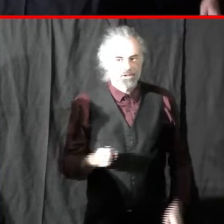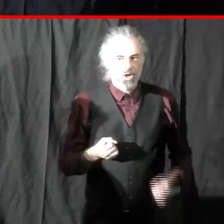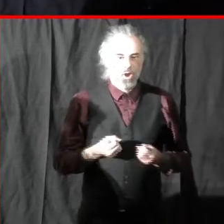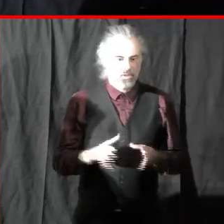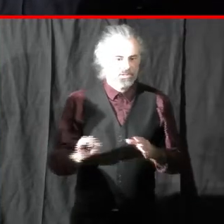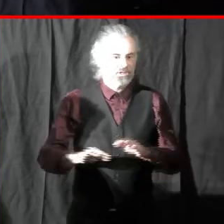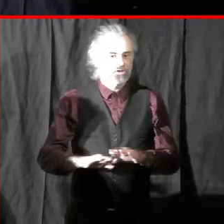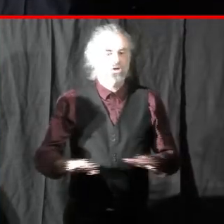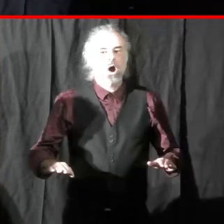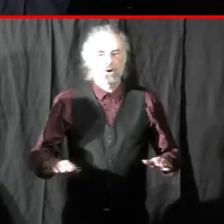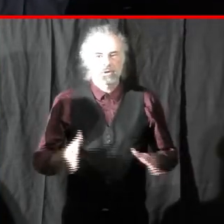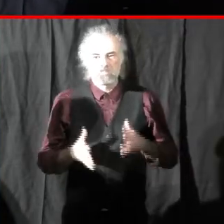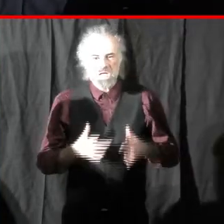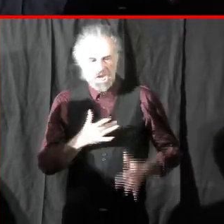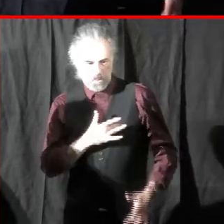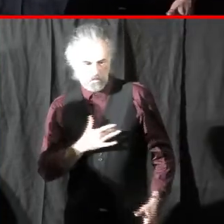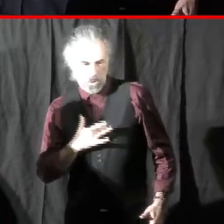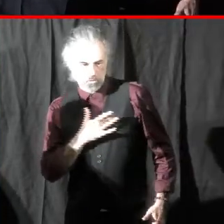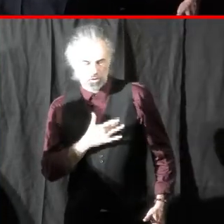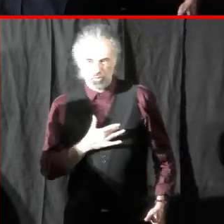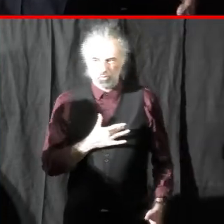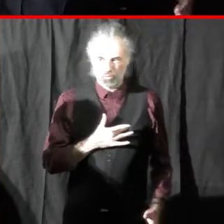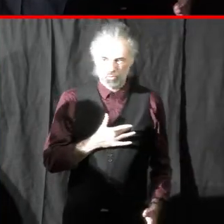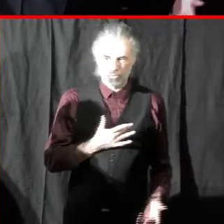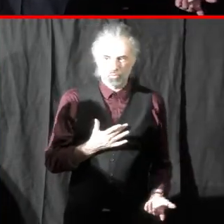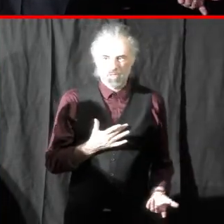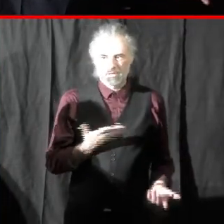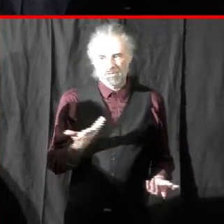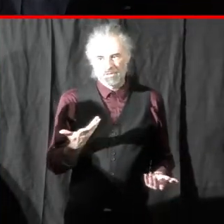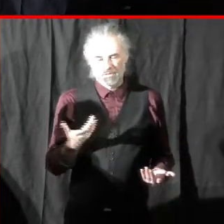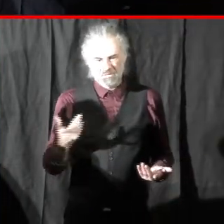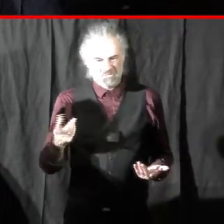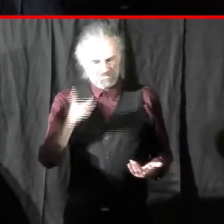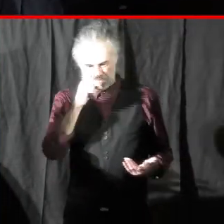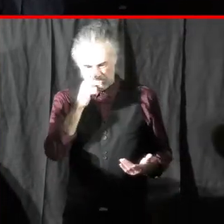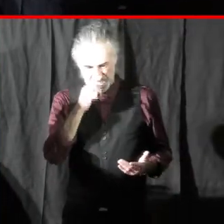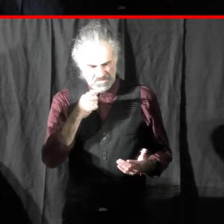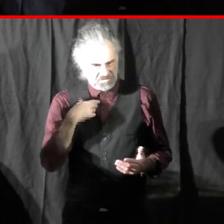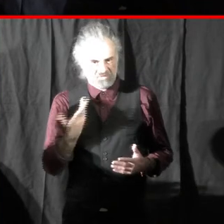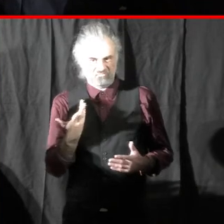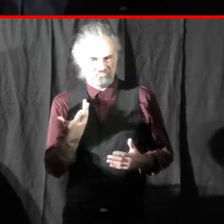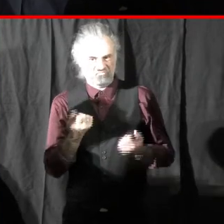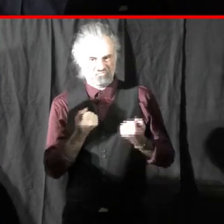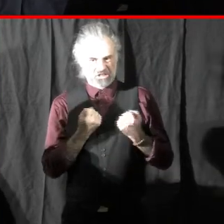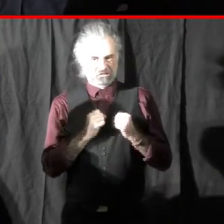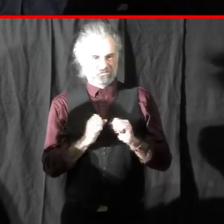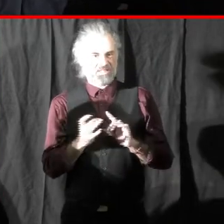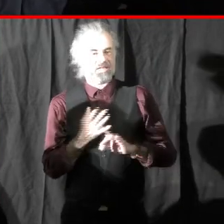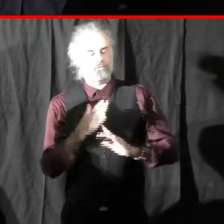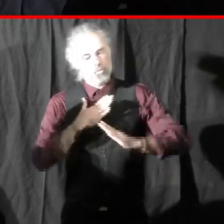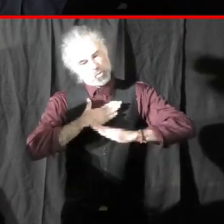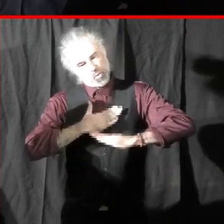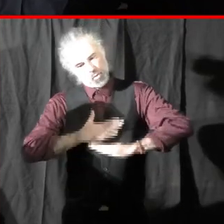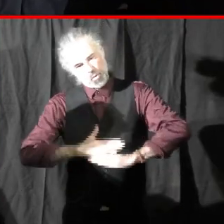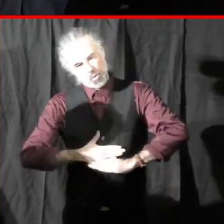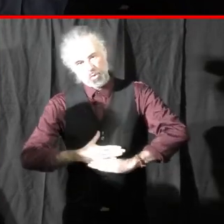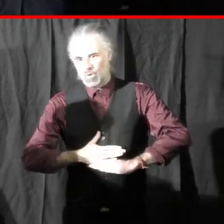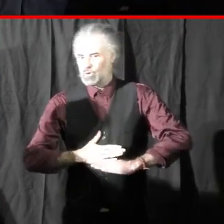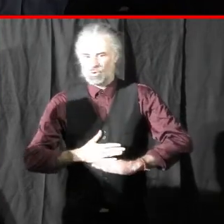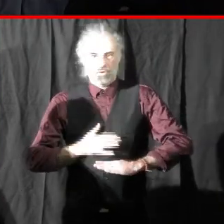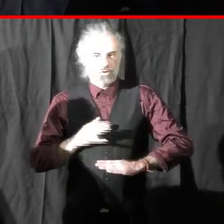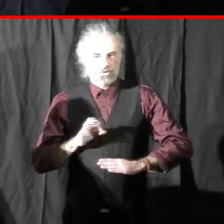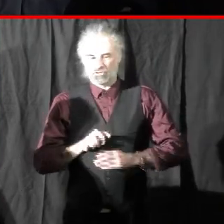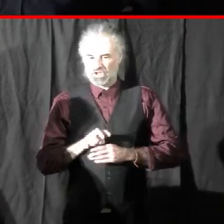Which means, an emotional standpoint... The ability to restrain yourself to be calm and collected and not immediately jump